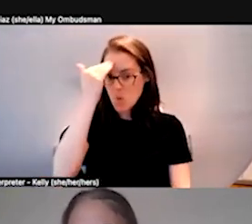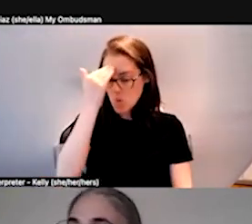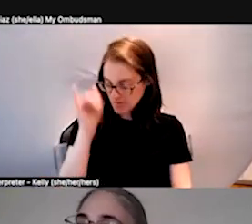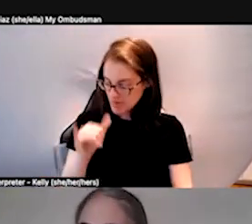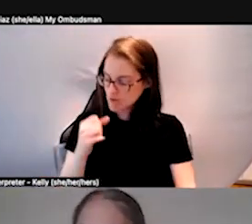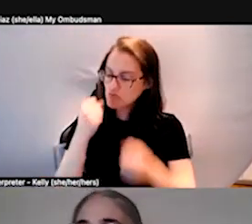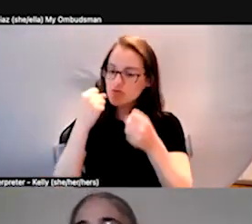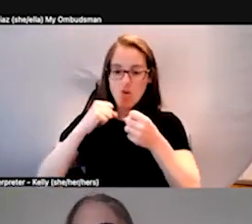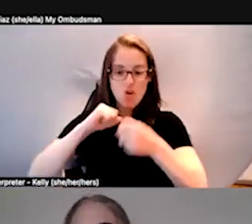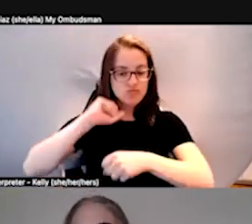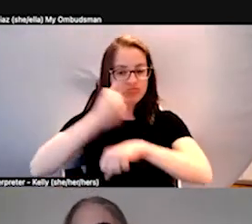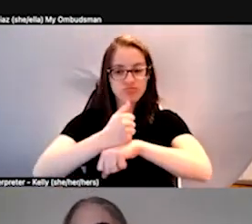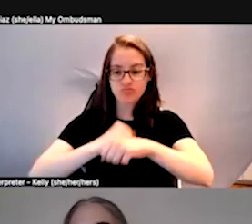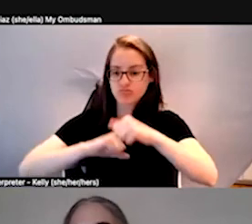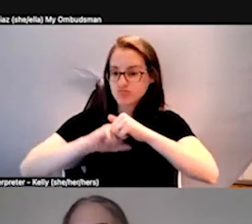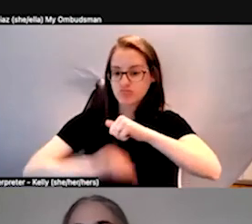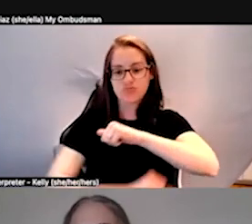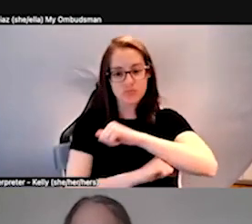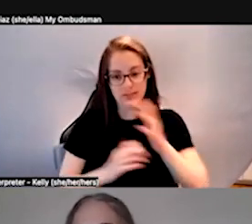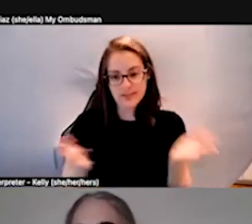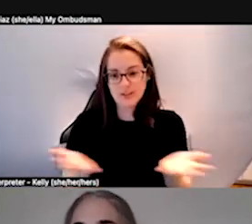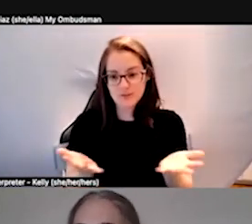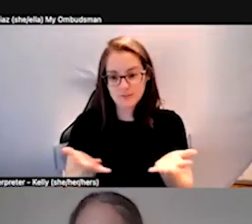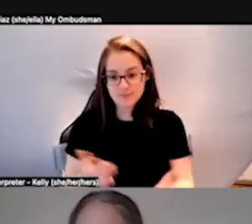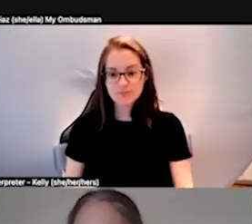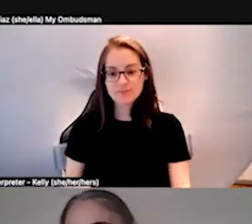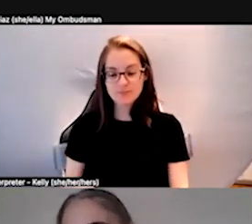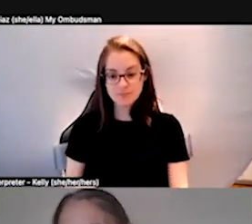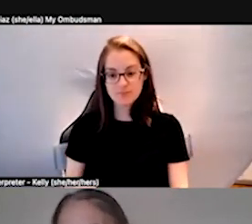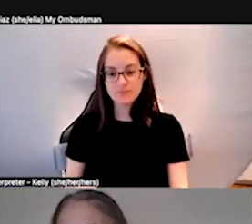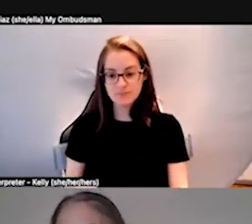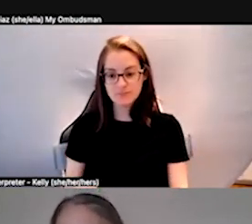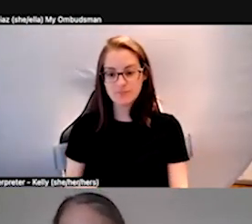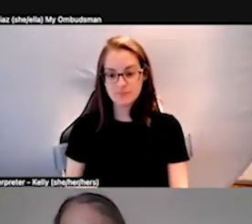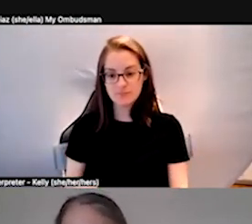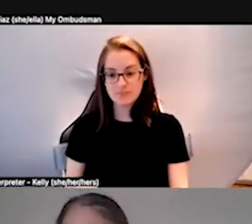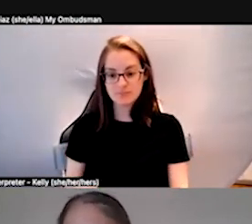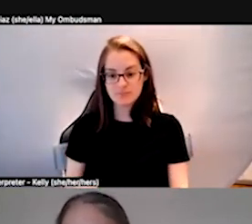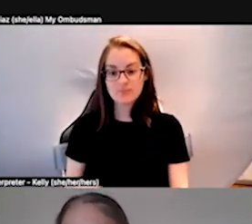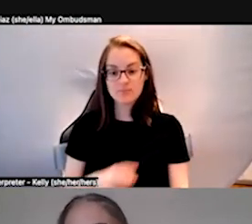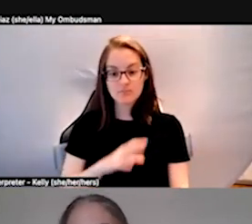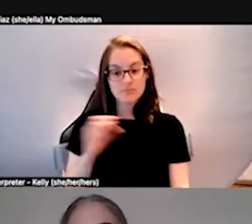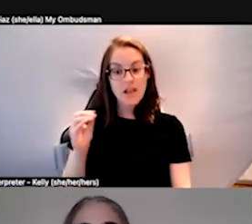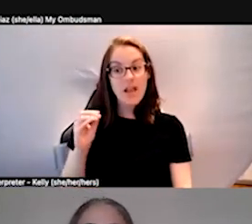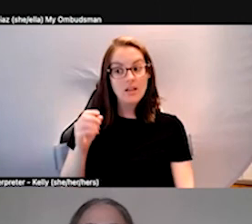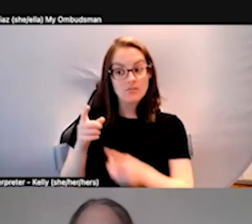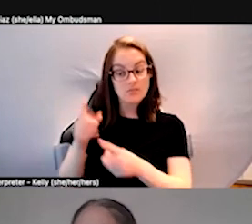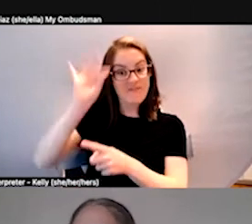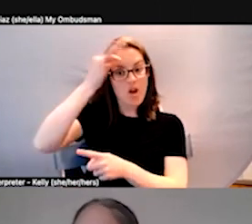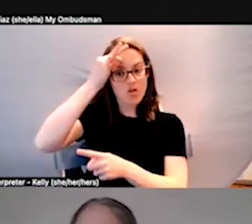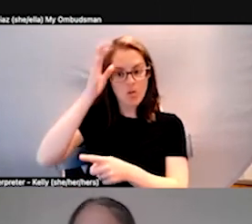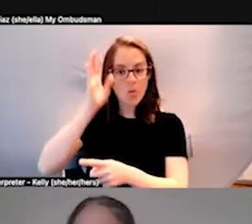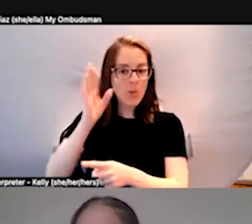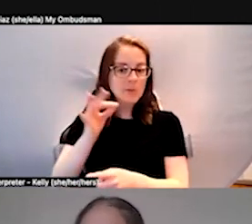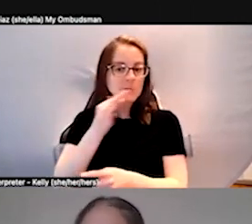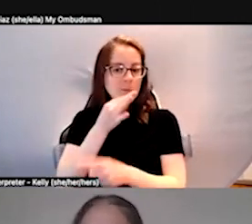in Massachusetts, and also is in the process of being adopted very solidly on the federal level. So that